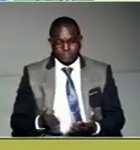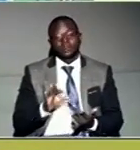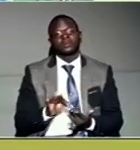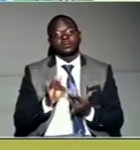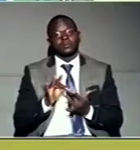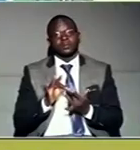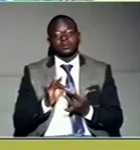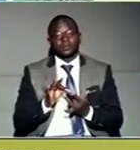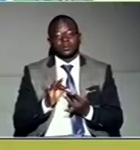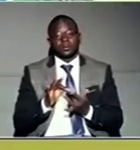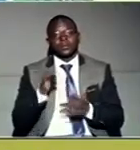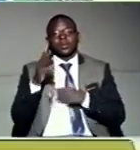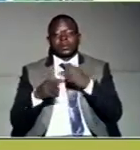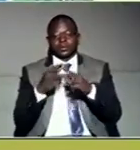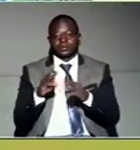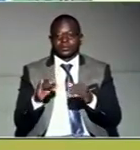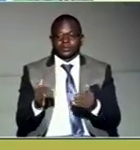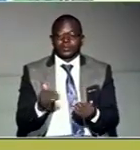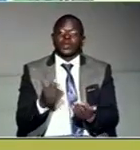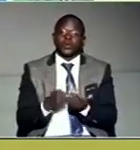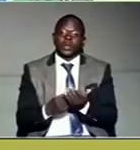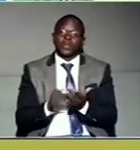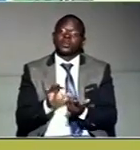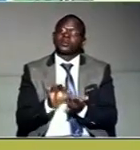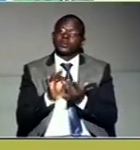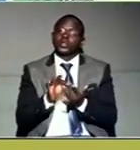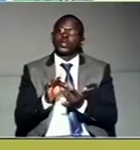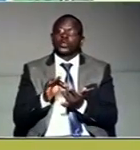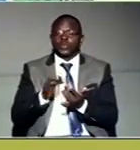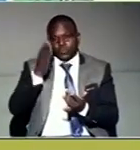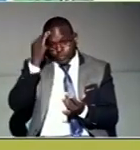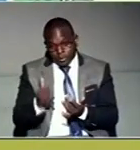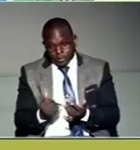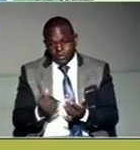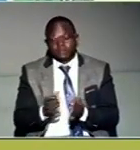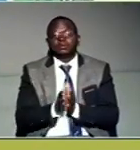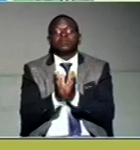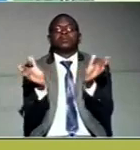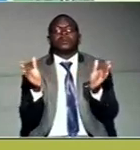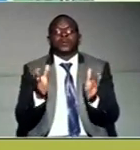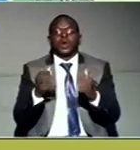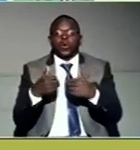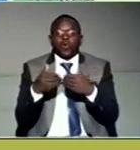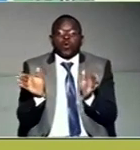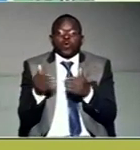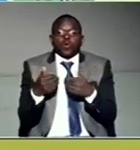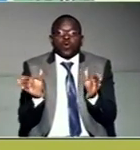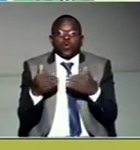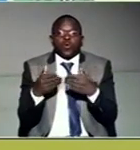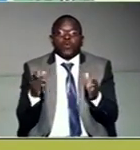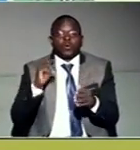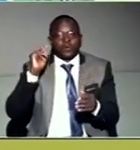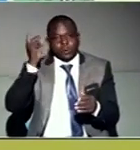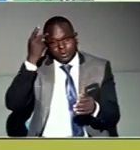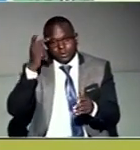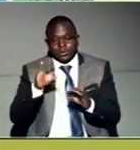example, probably unique in the world. It is unique, as you all know, because of its generous asylum policy. Refugees are welcome, they are